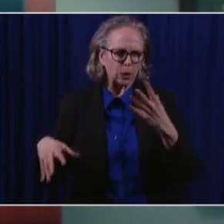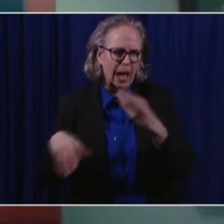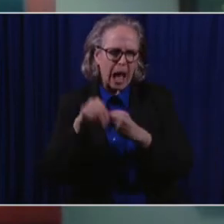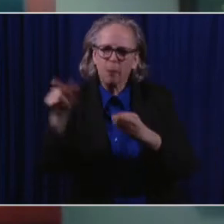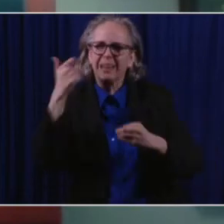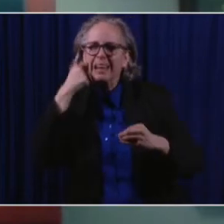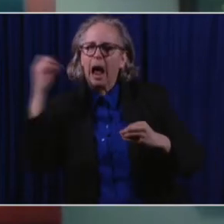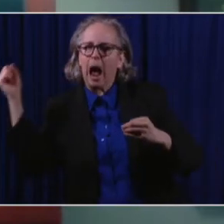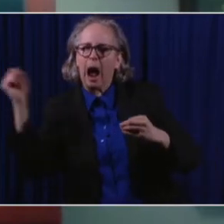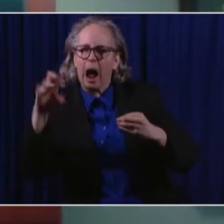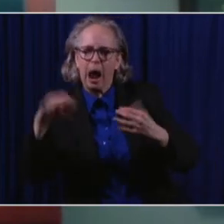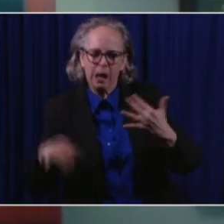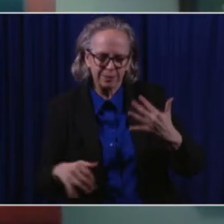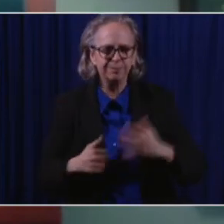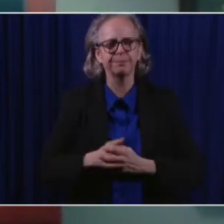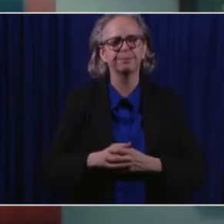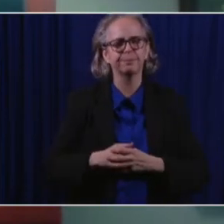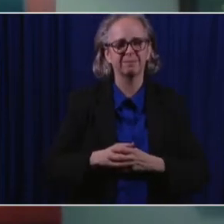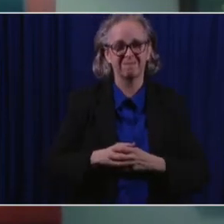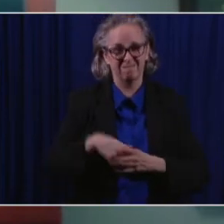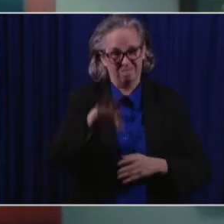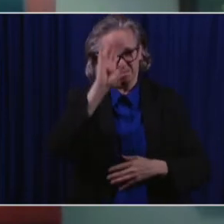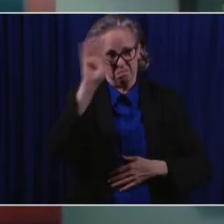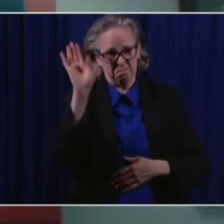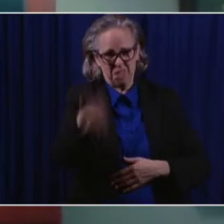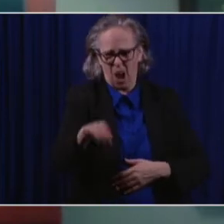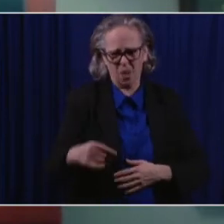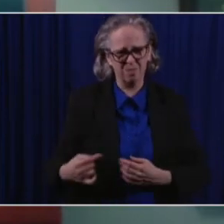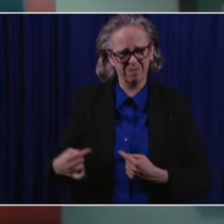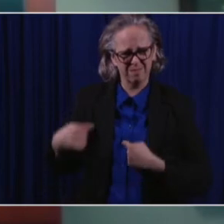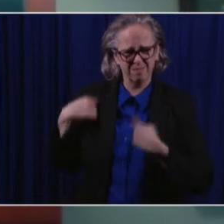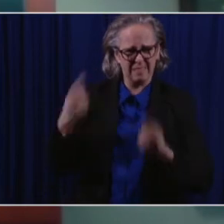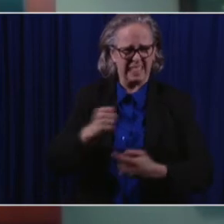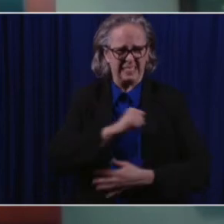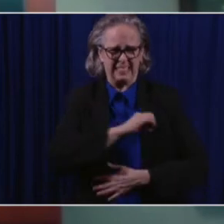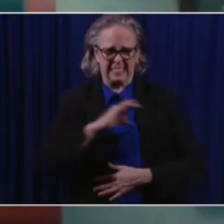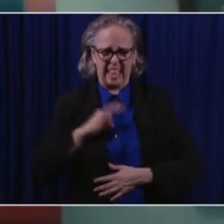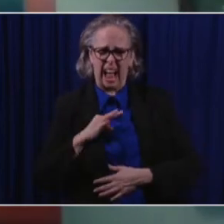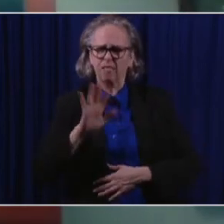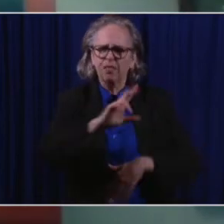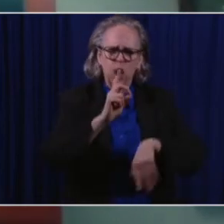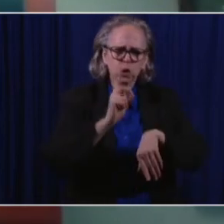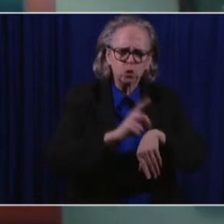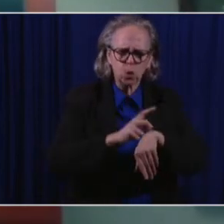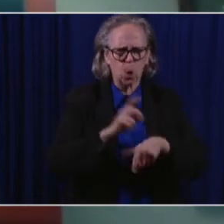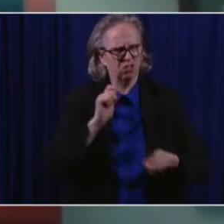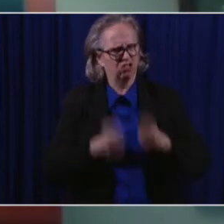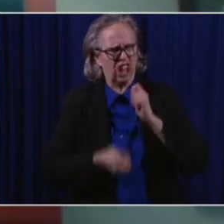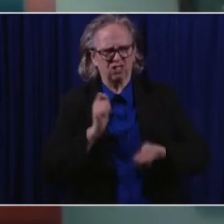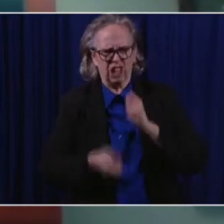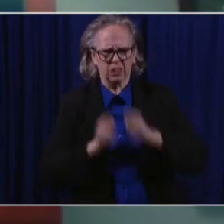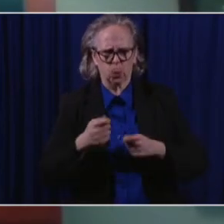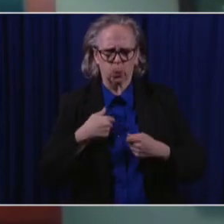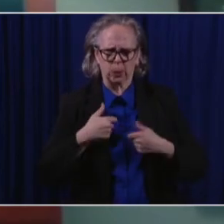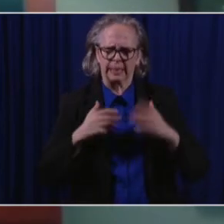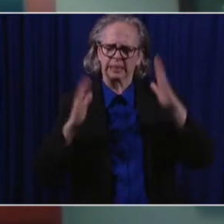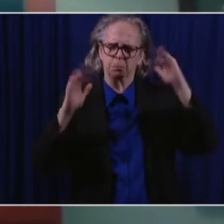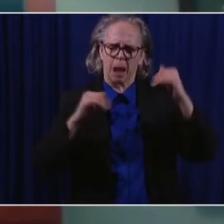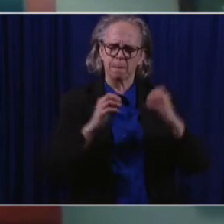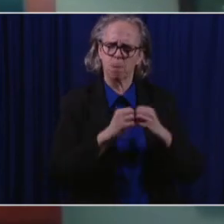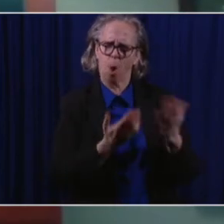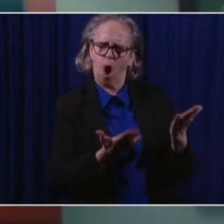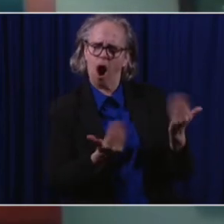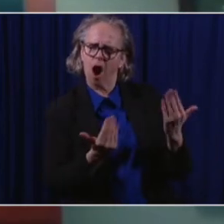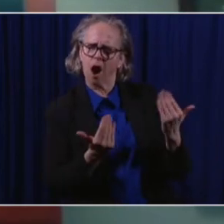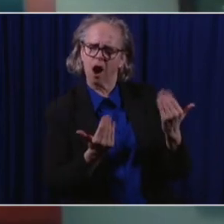are leveraging staff in different roles in different ways. But again, the number of patients that are presenting that need hospitalization